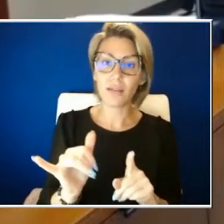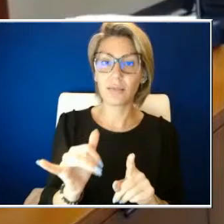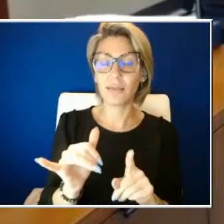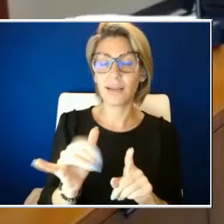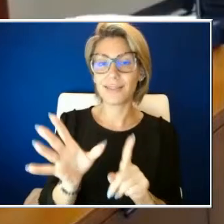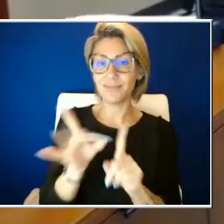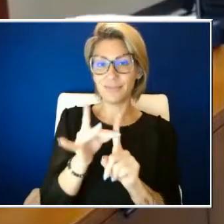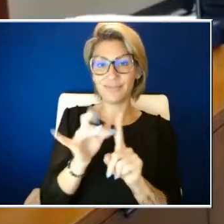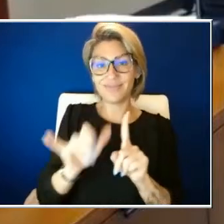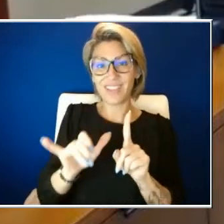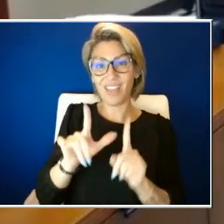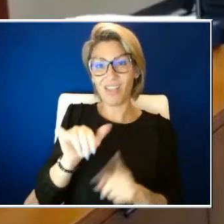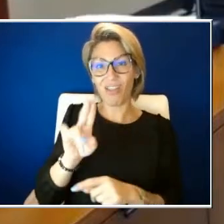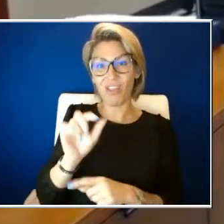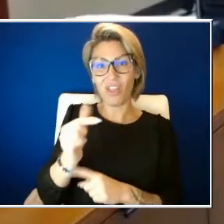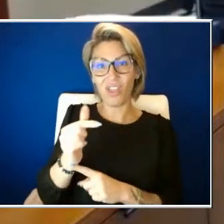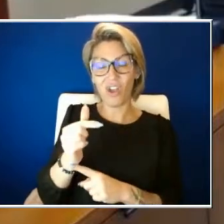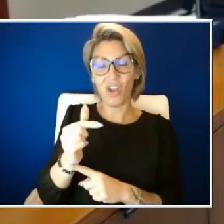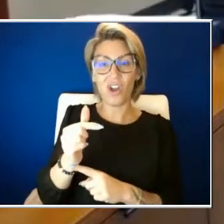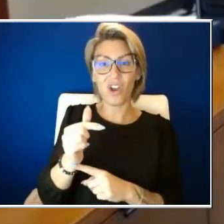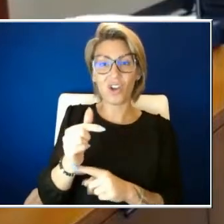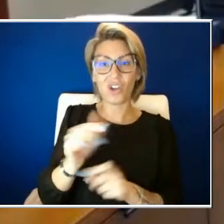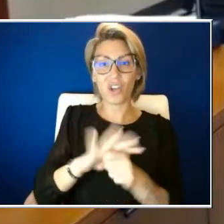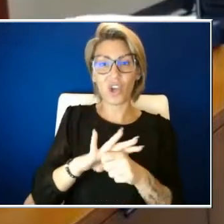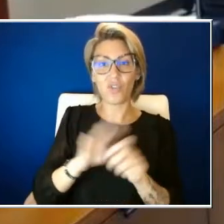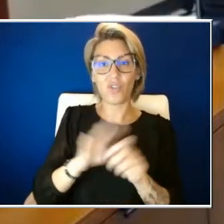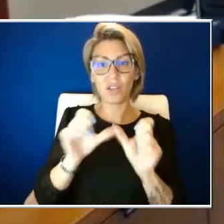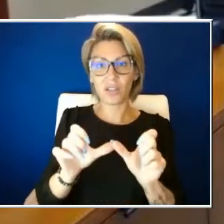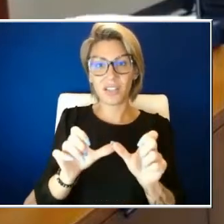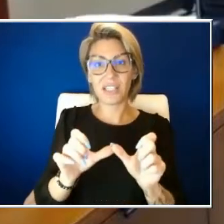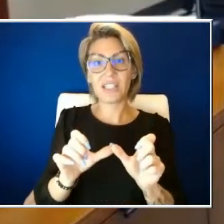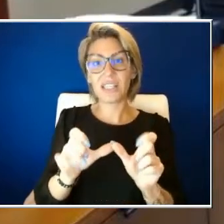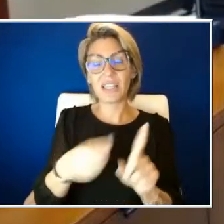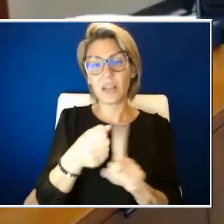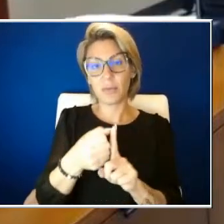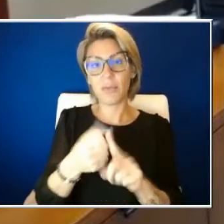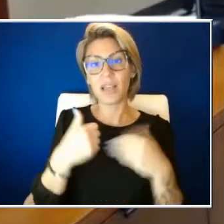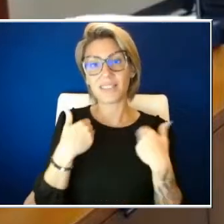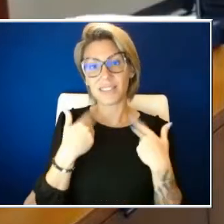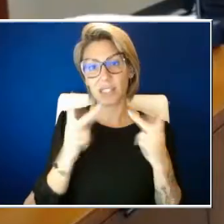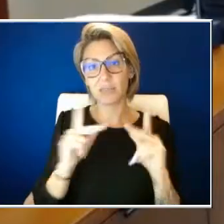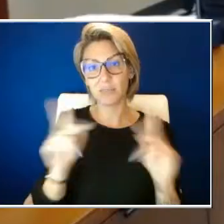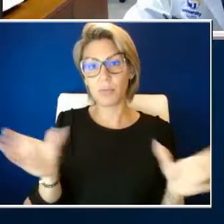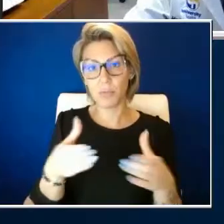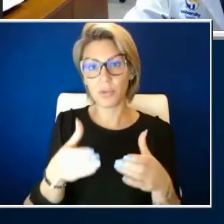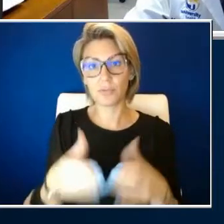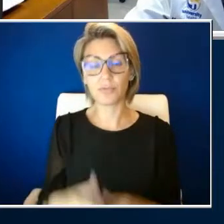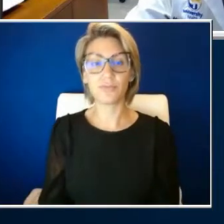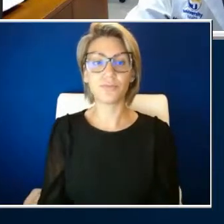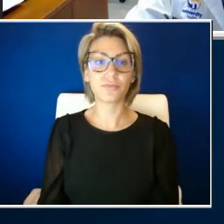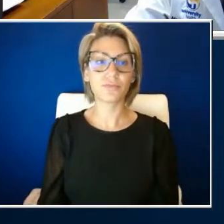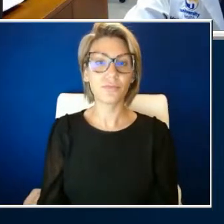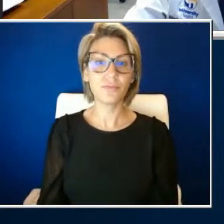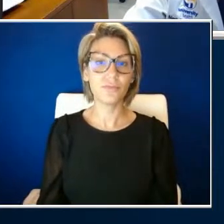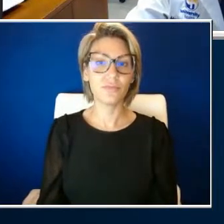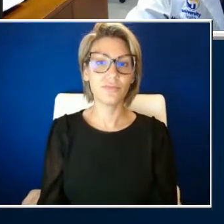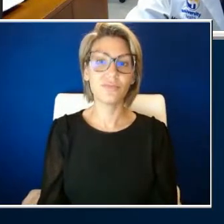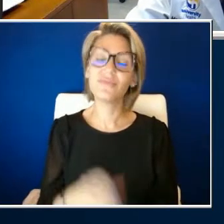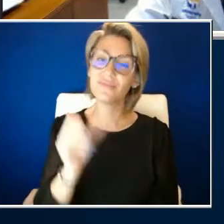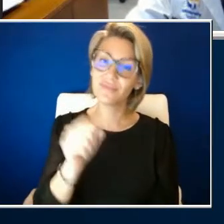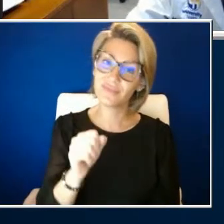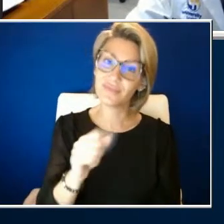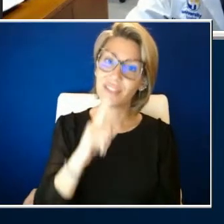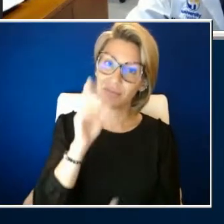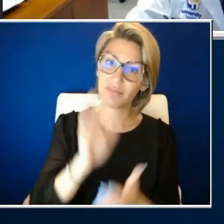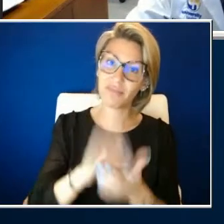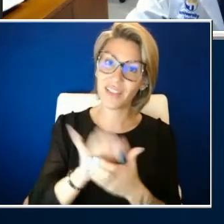and especially the long COVID seems to impact a little bit younger population. Yeah, I totally Totally makes